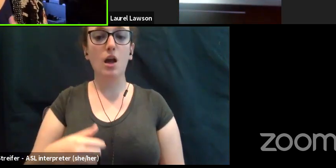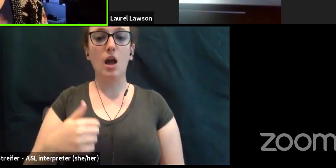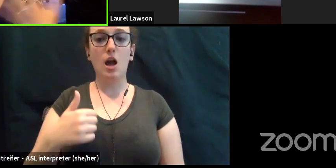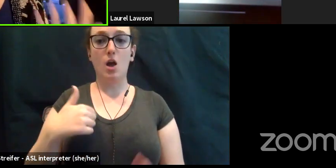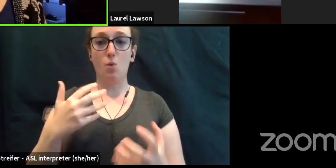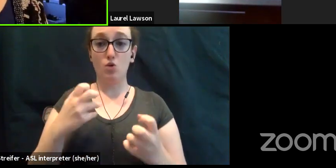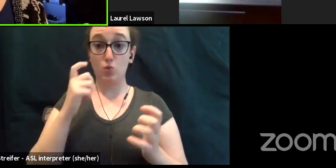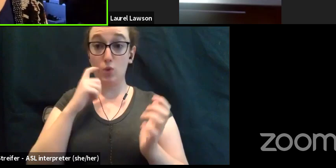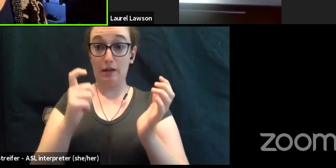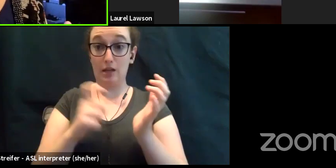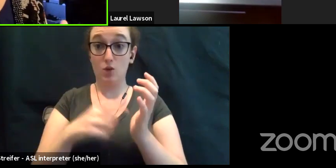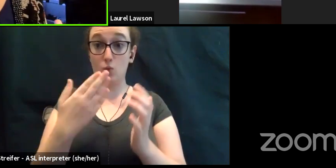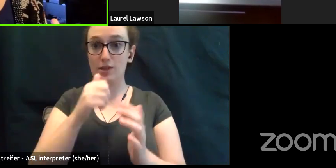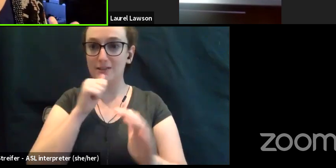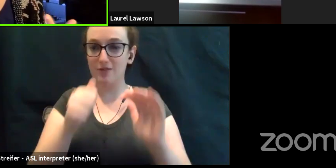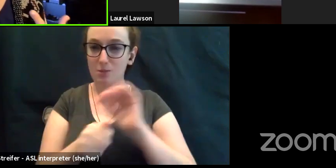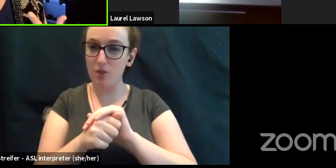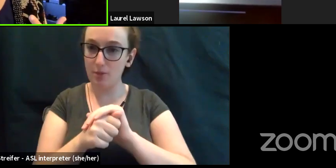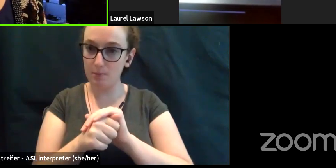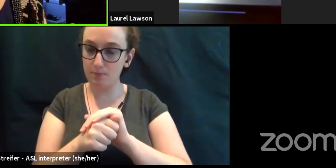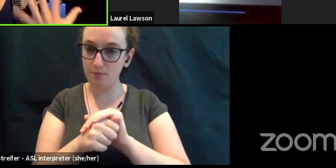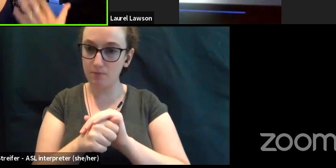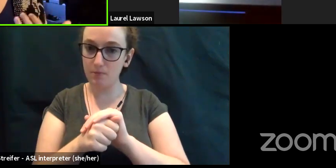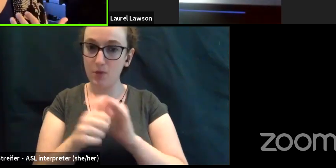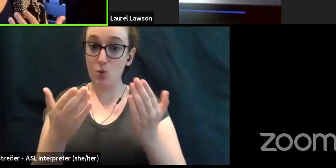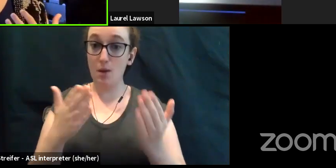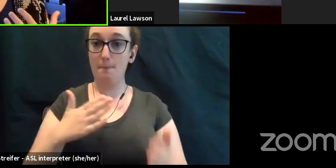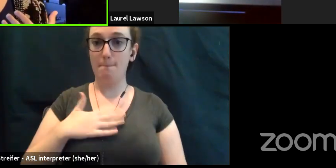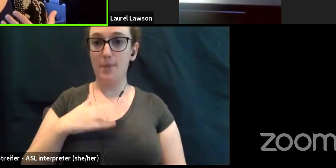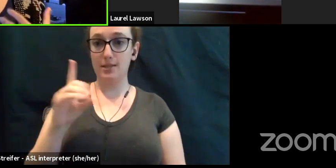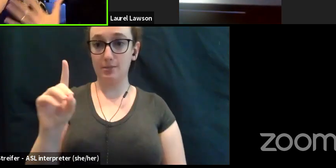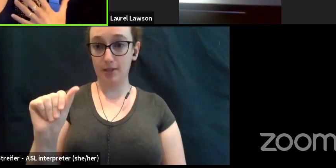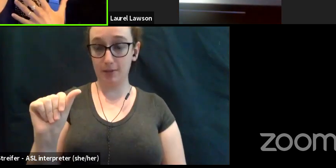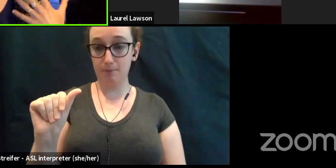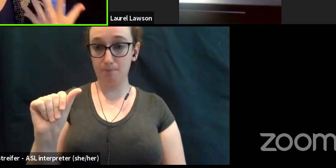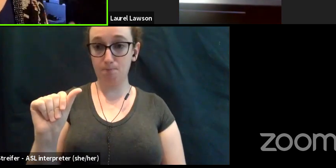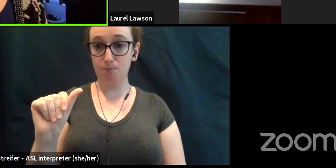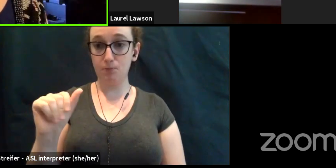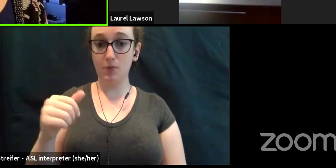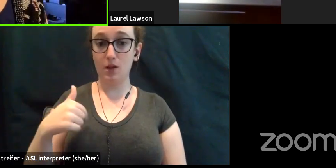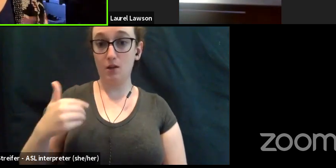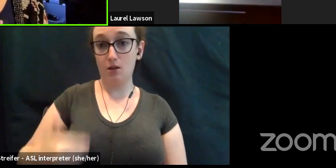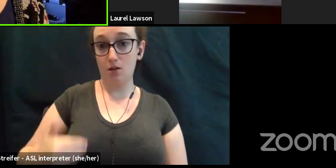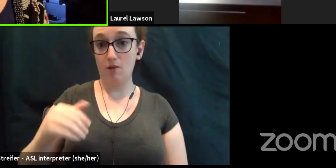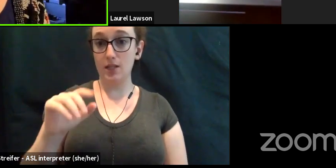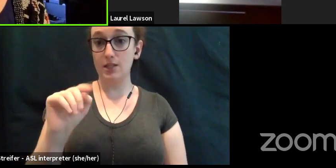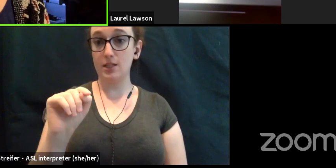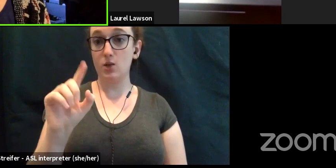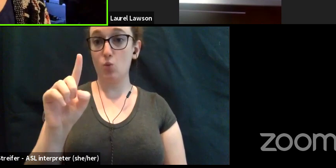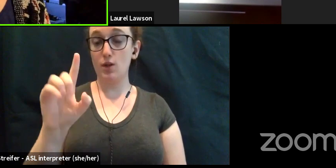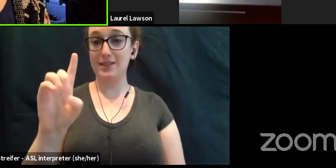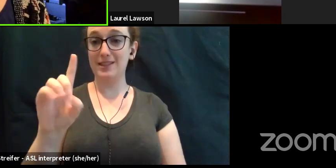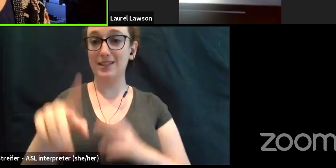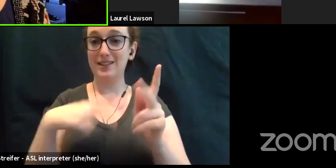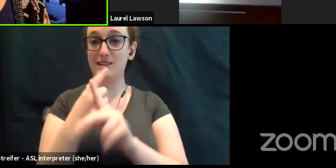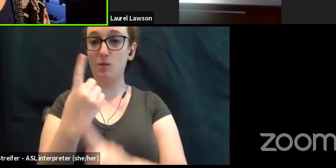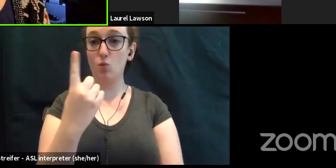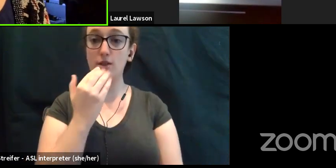recognizing what is invisible, which is my disability. I have type 1 diabetes. And